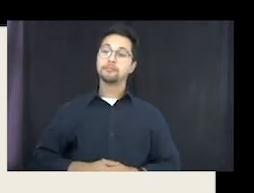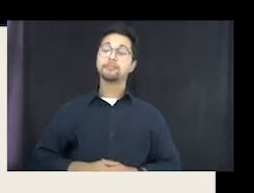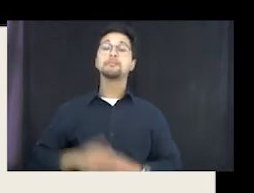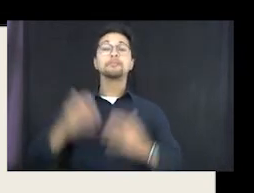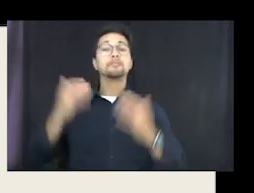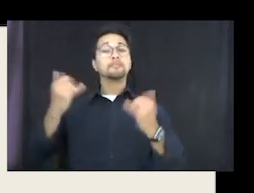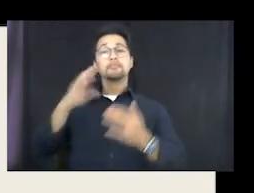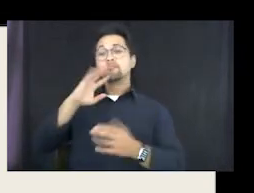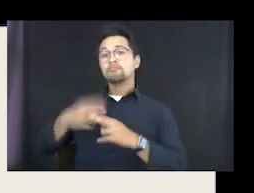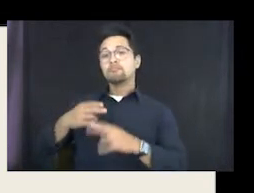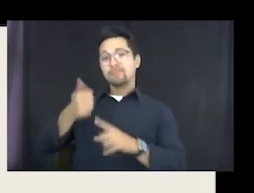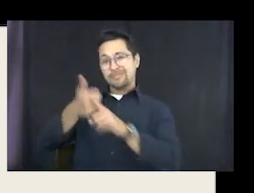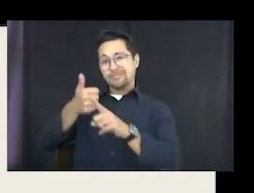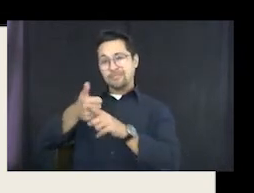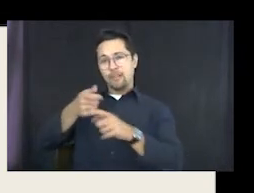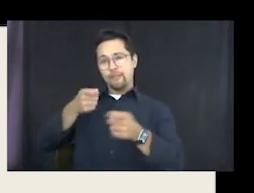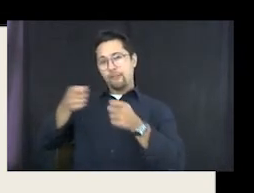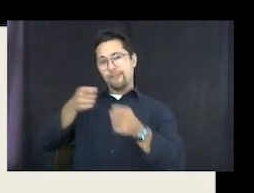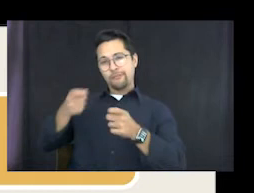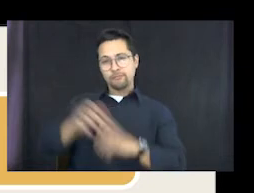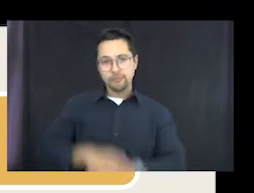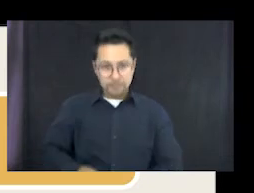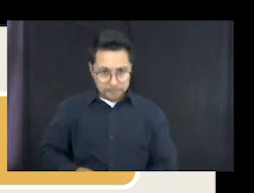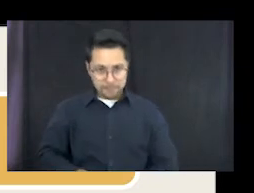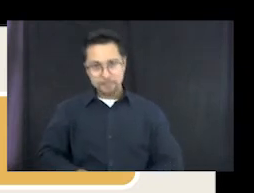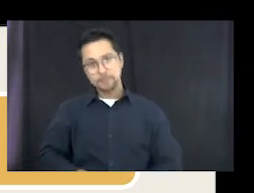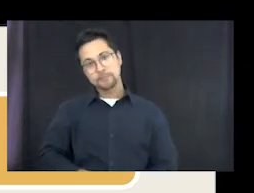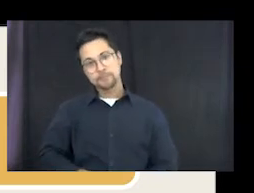Now let's talk about self-regulation.